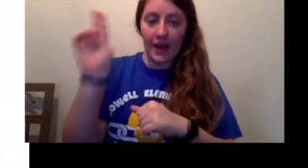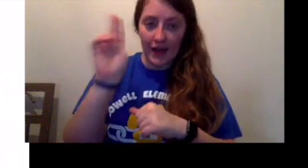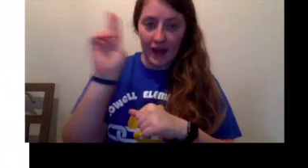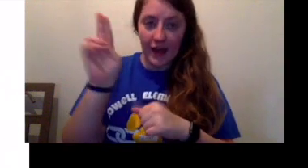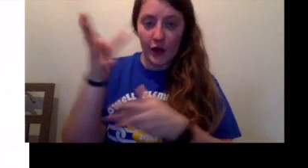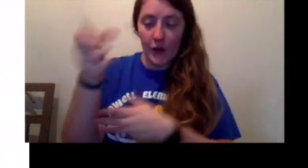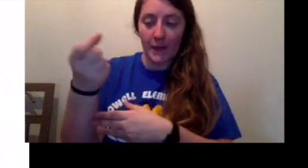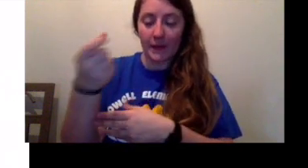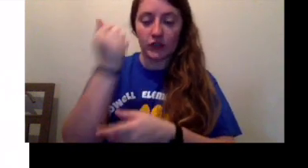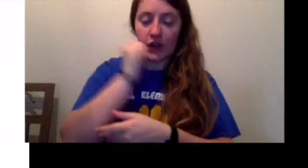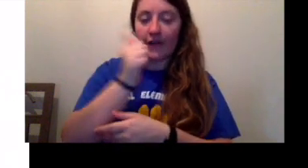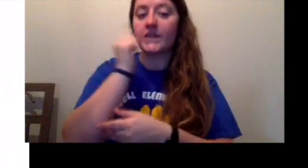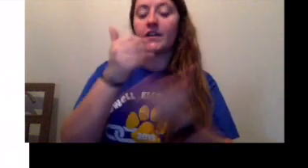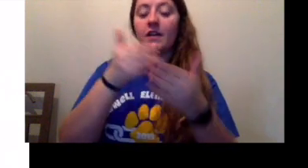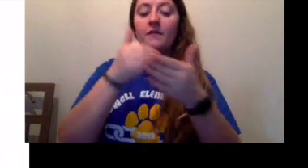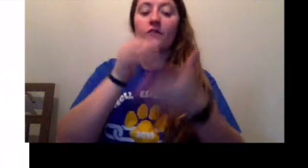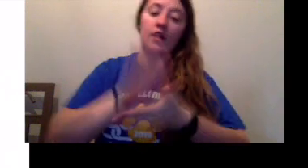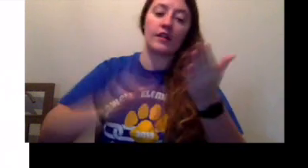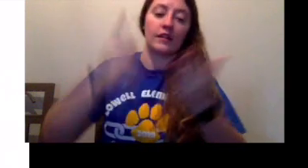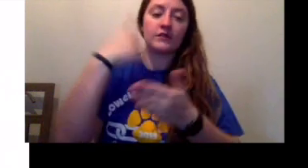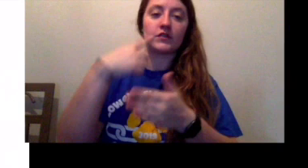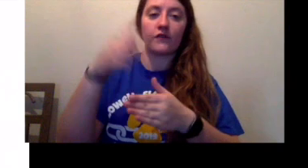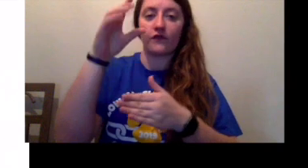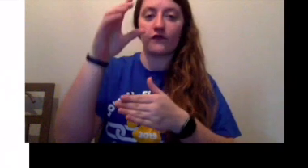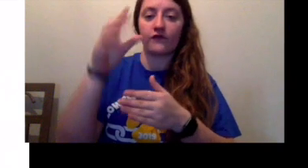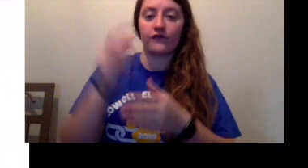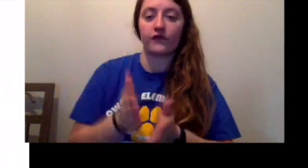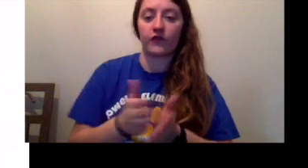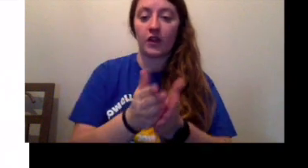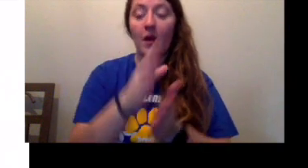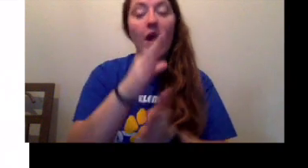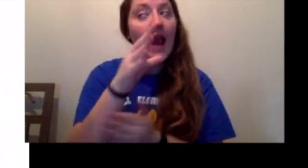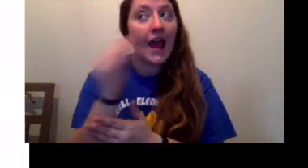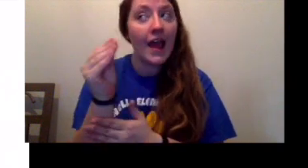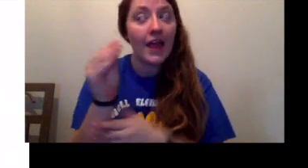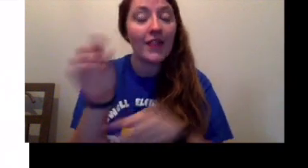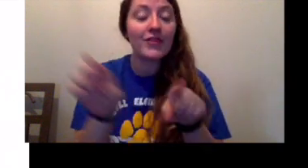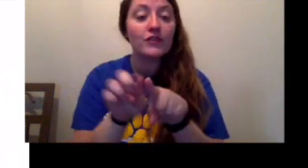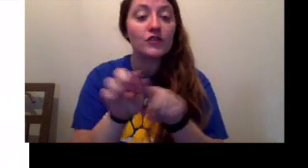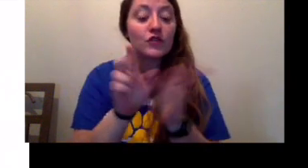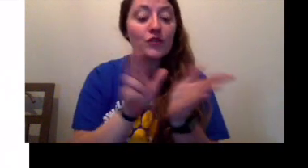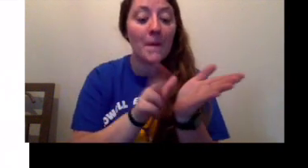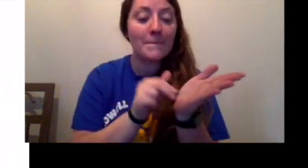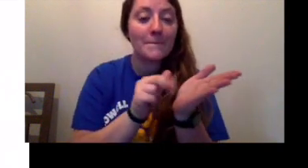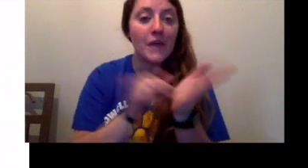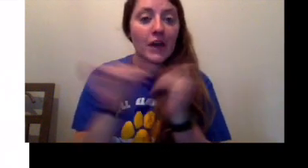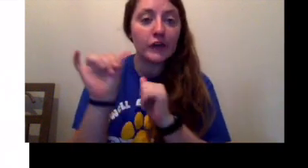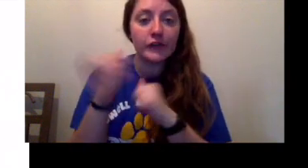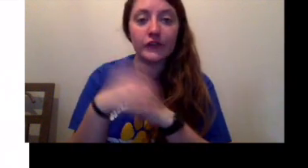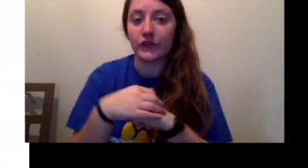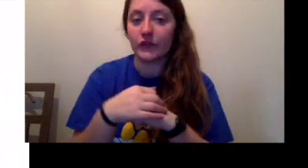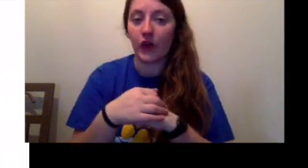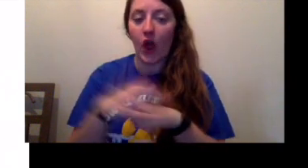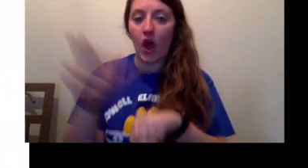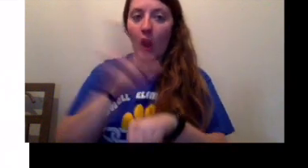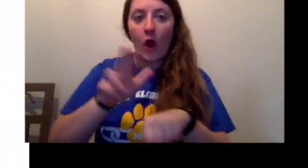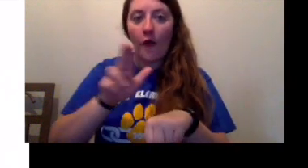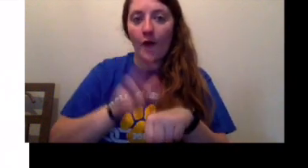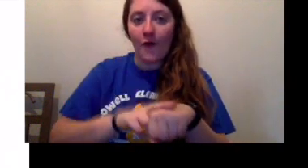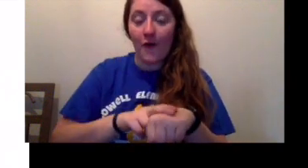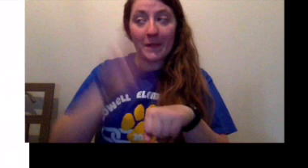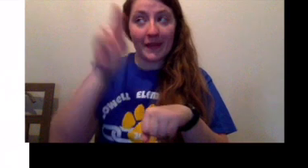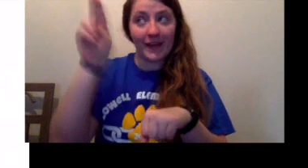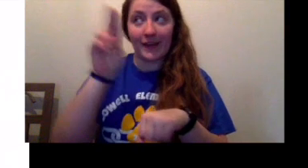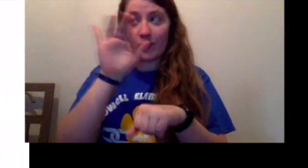for the boat." "And," she added, "there's butter, too. Usually not even Henrik has butter, but